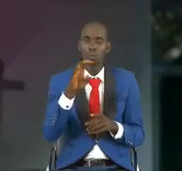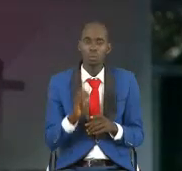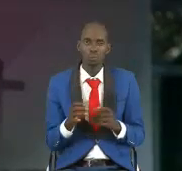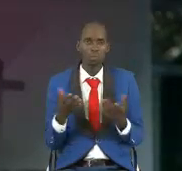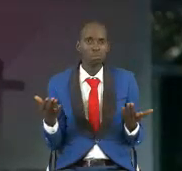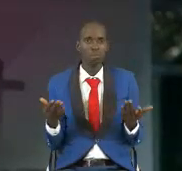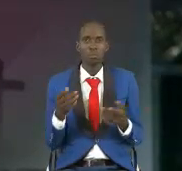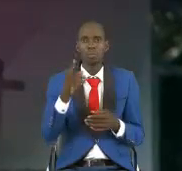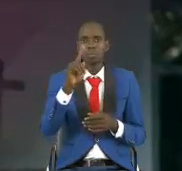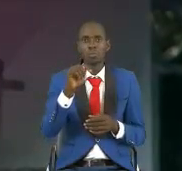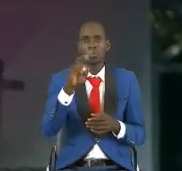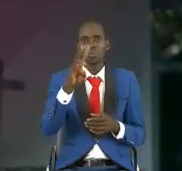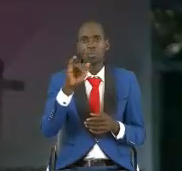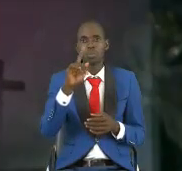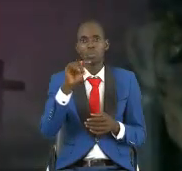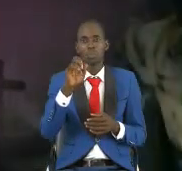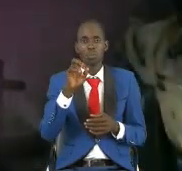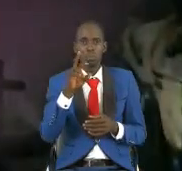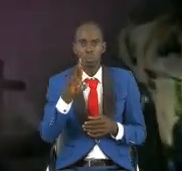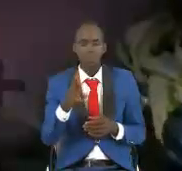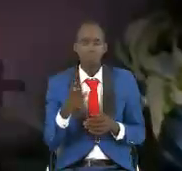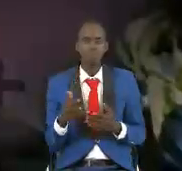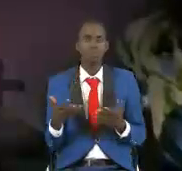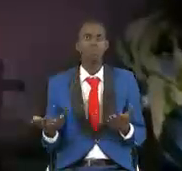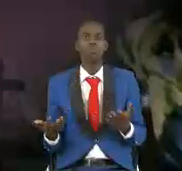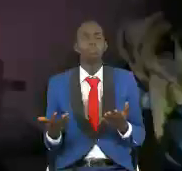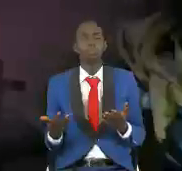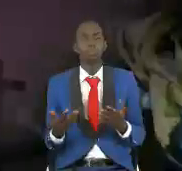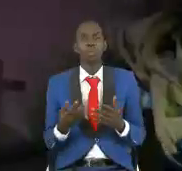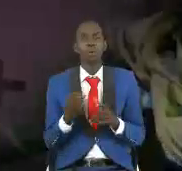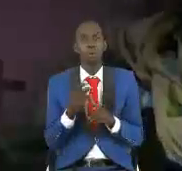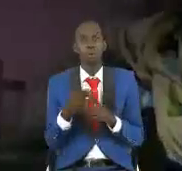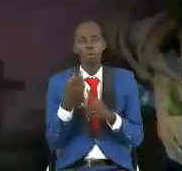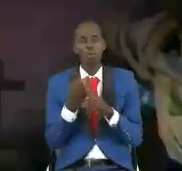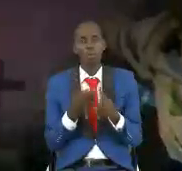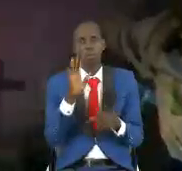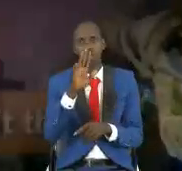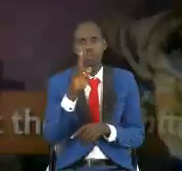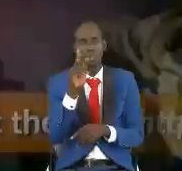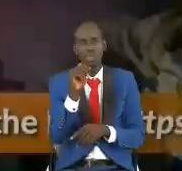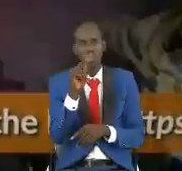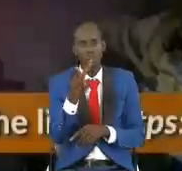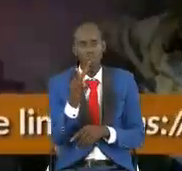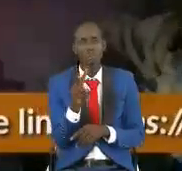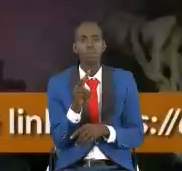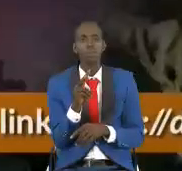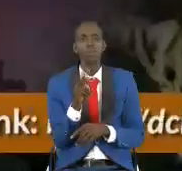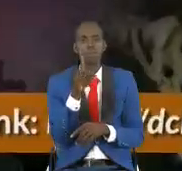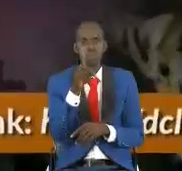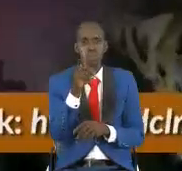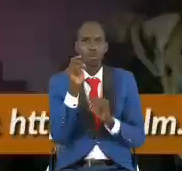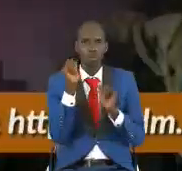Okay, those who are on radio and television, we want to tell you that there